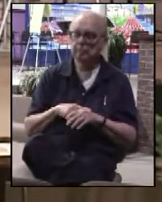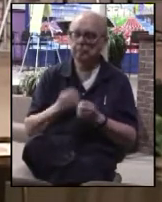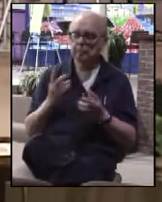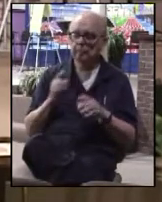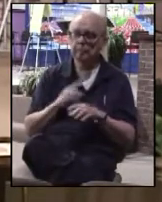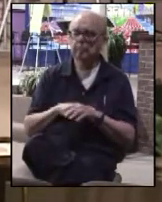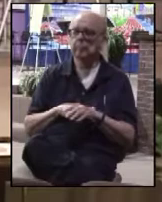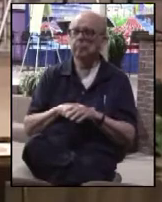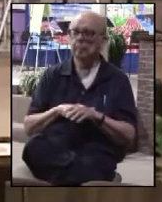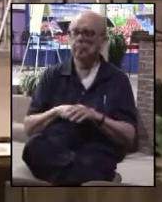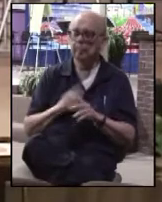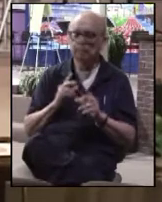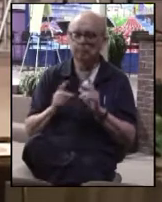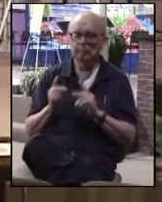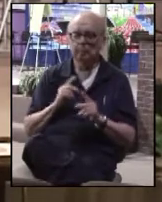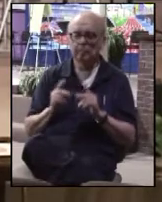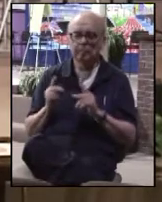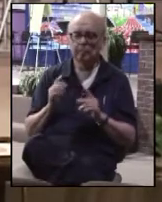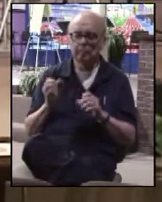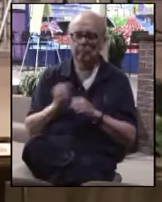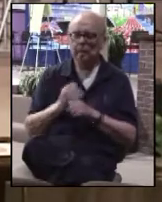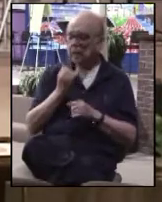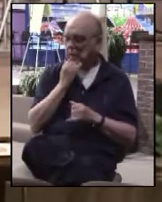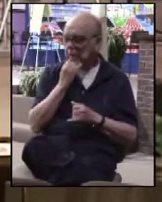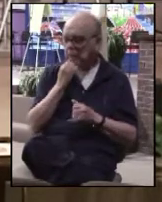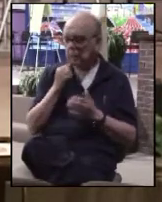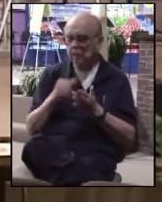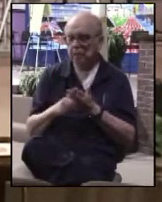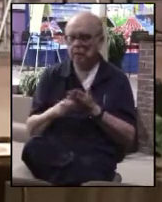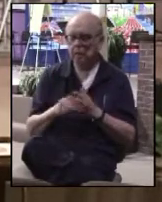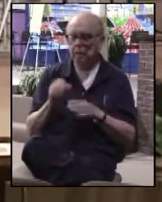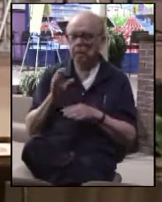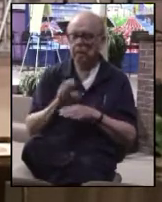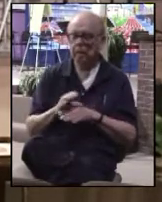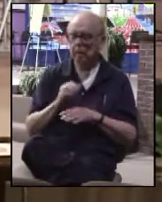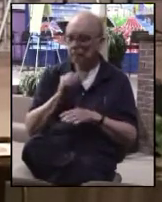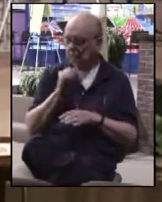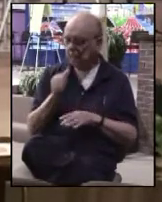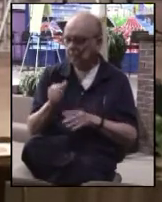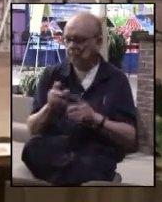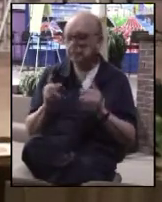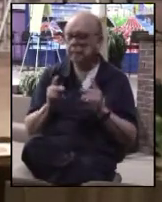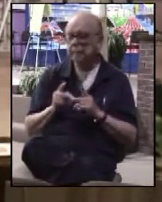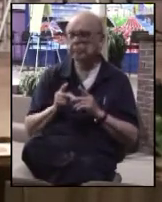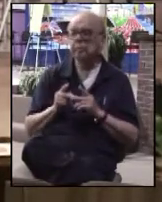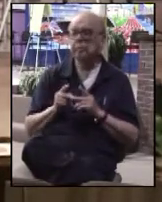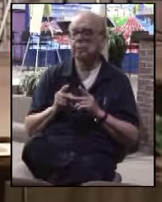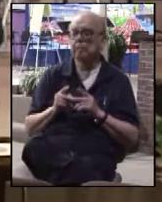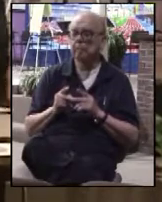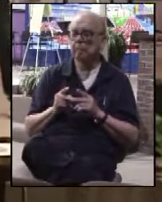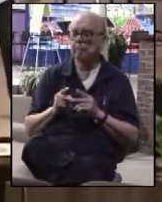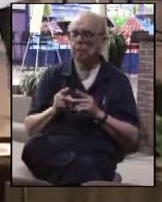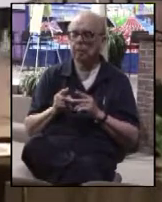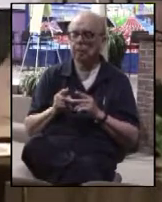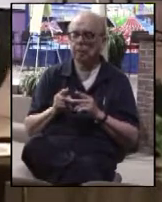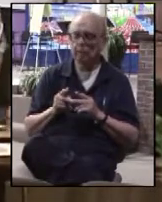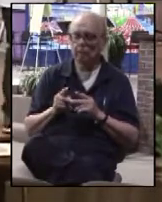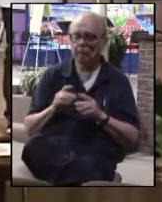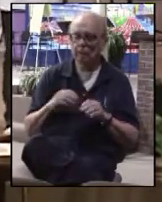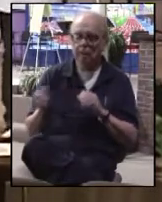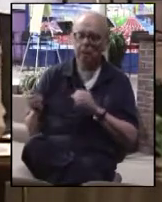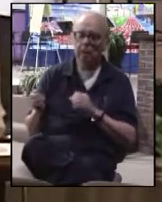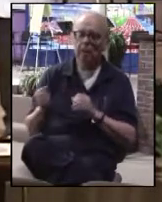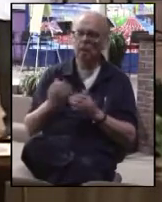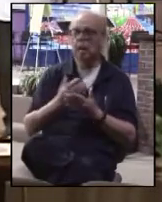many times people have got the wrong impression church is not a place to take